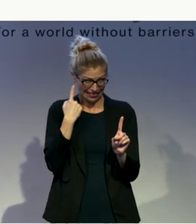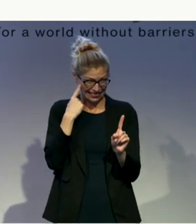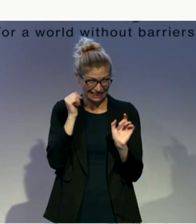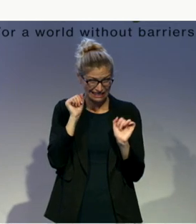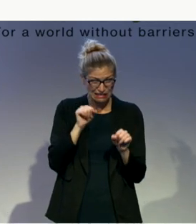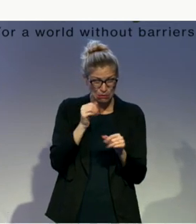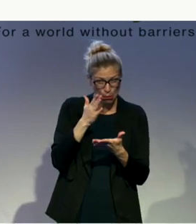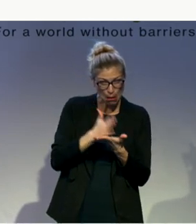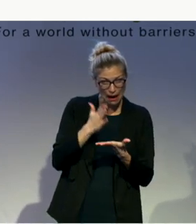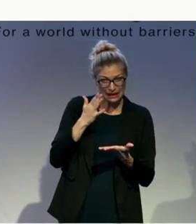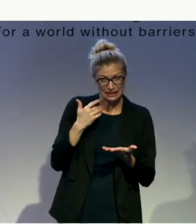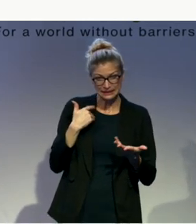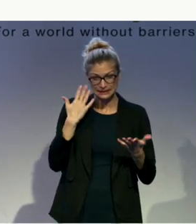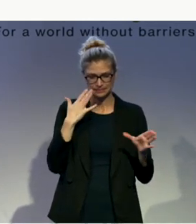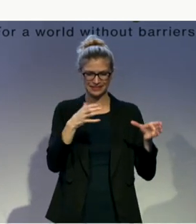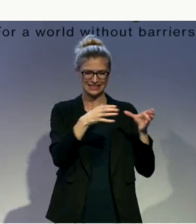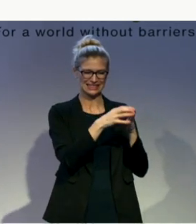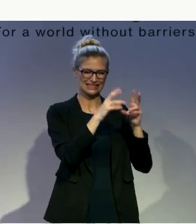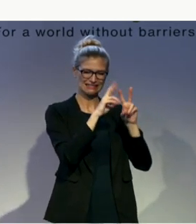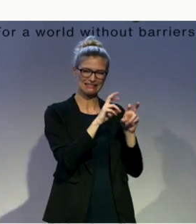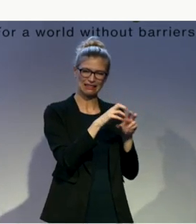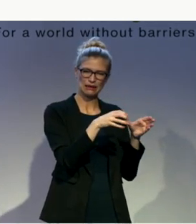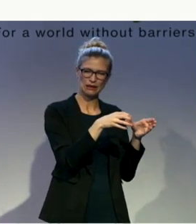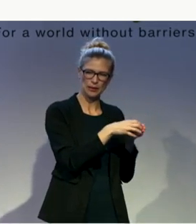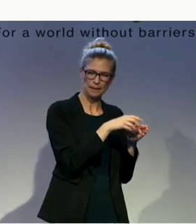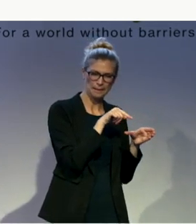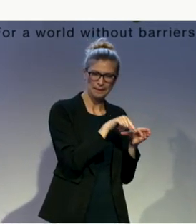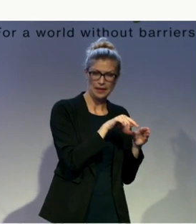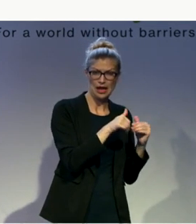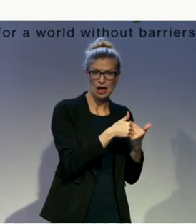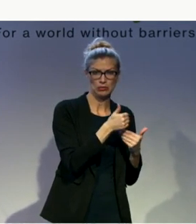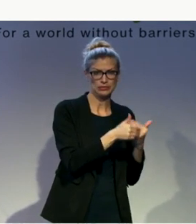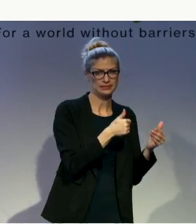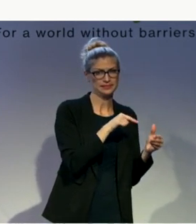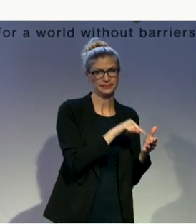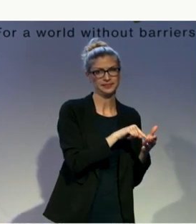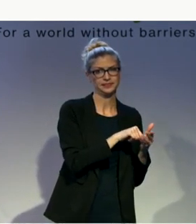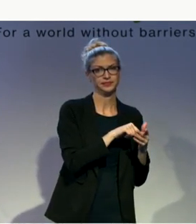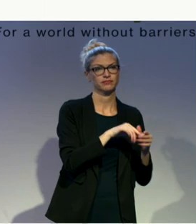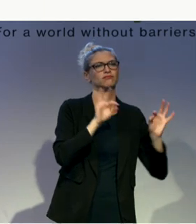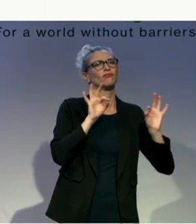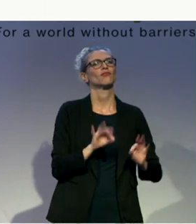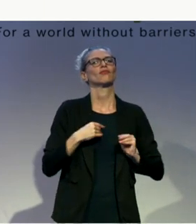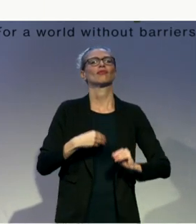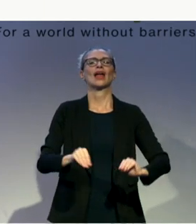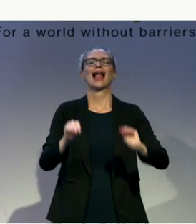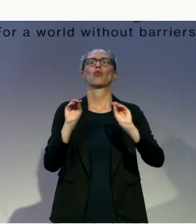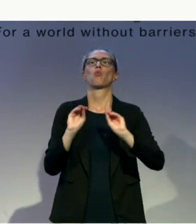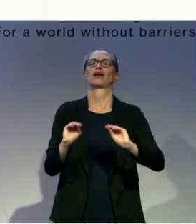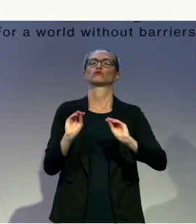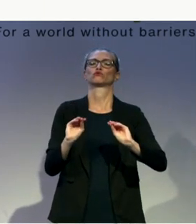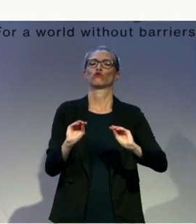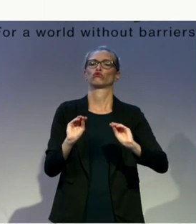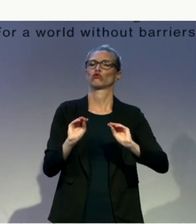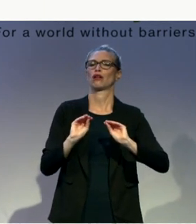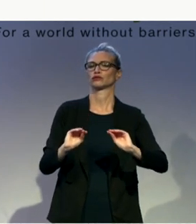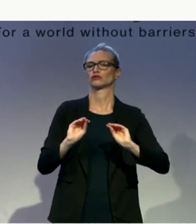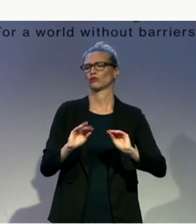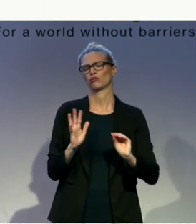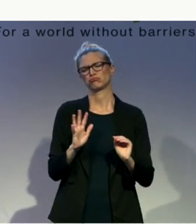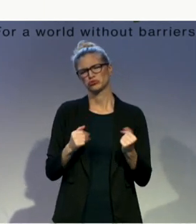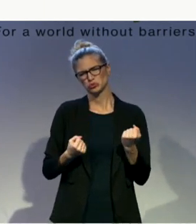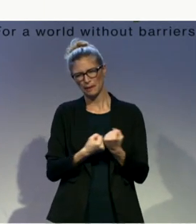a good method, because what we are doing is we are not having a teacher. We're having a facilitator that connects the voter to the